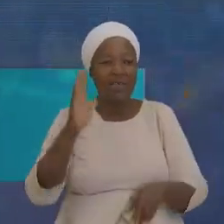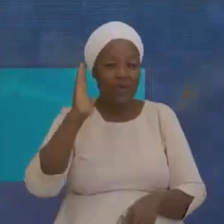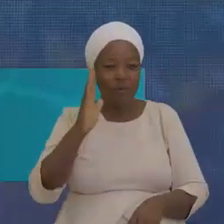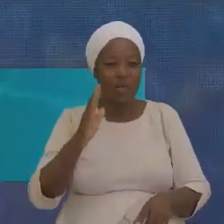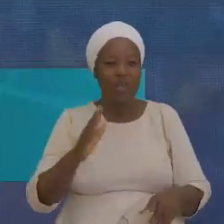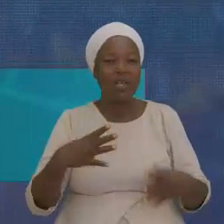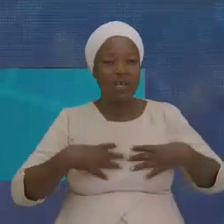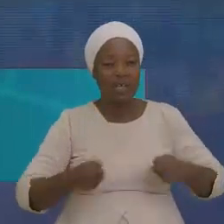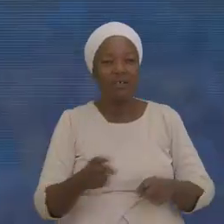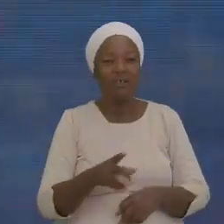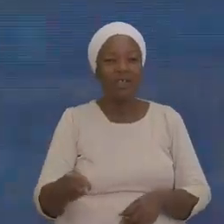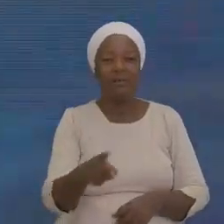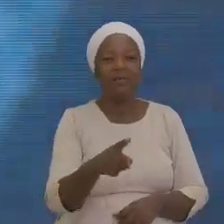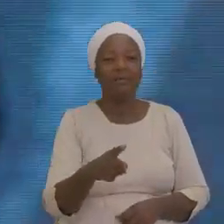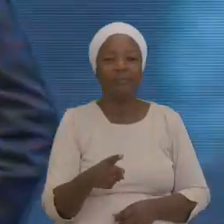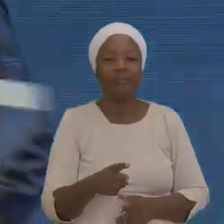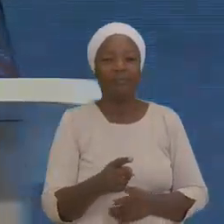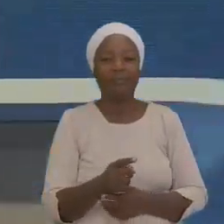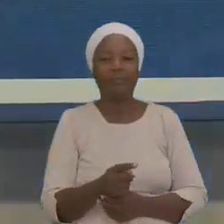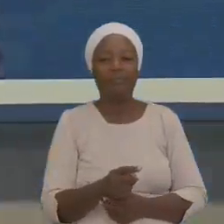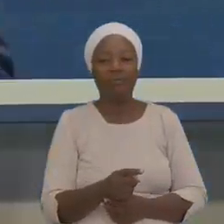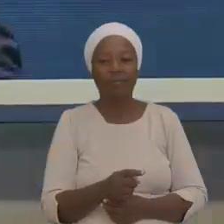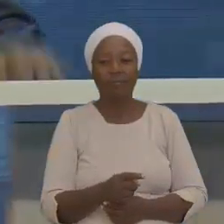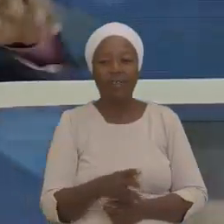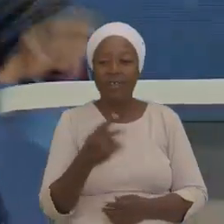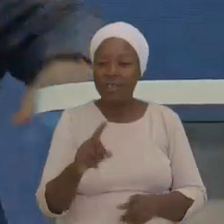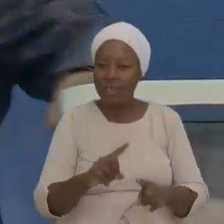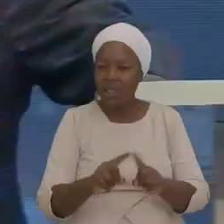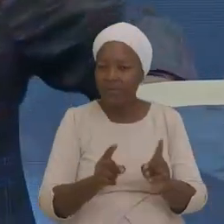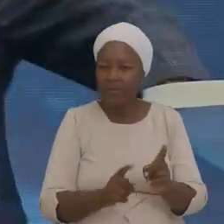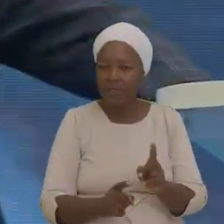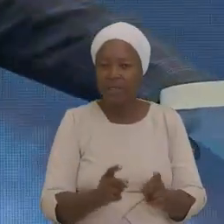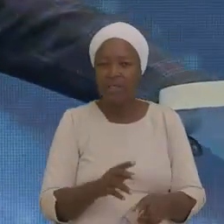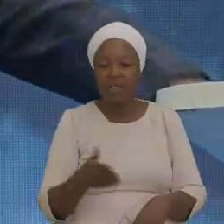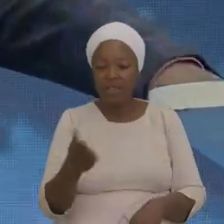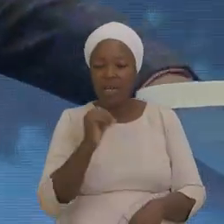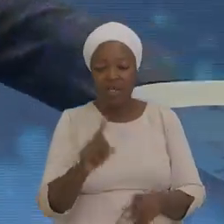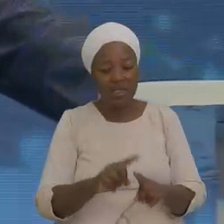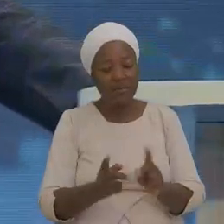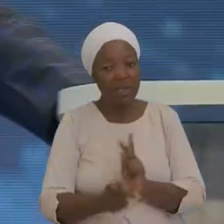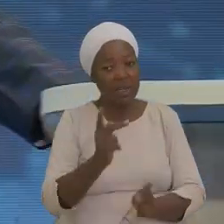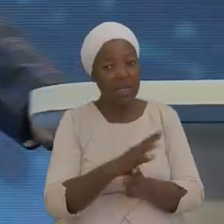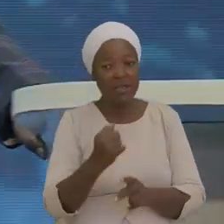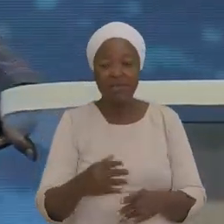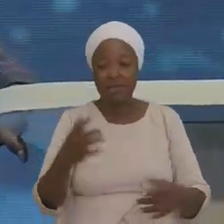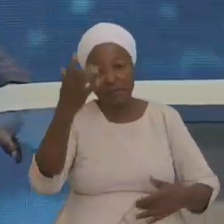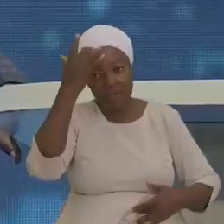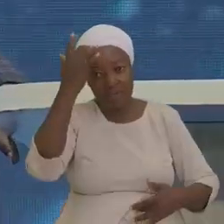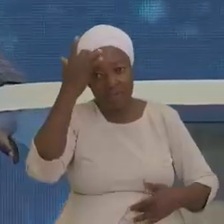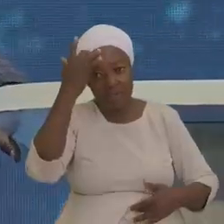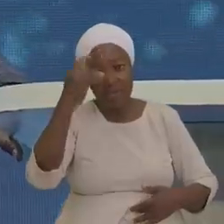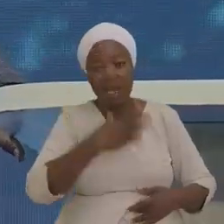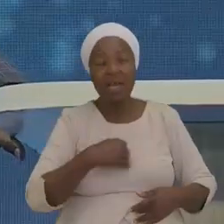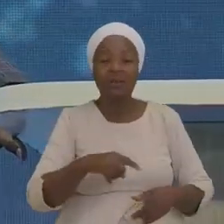kill them. The different kinds of ailments. And when he